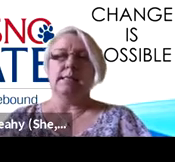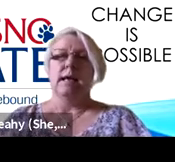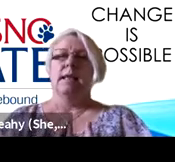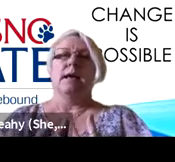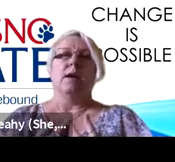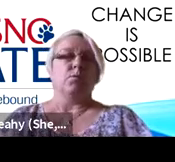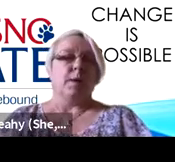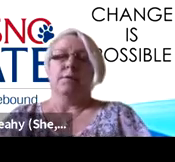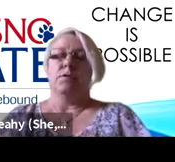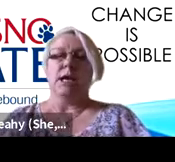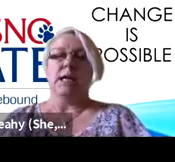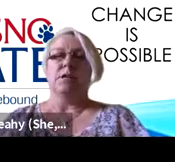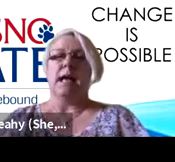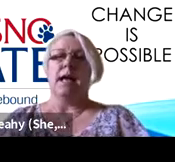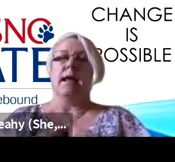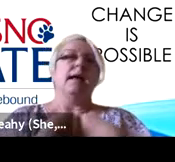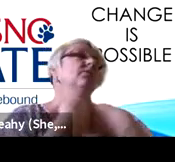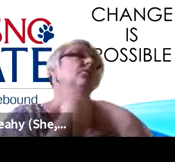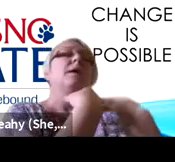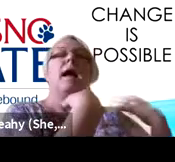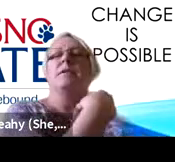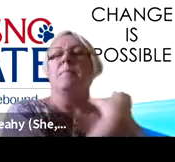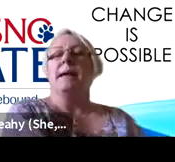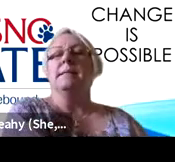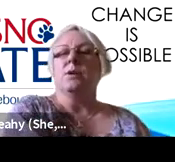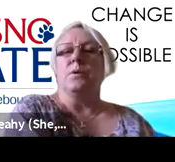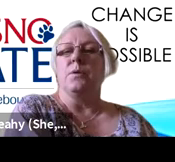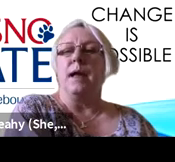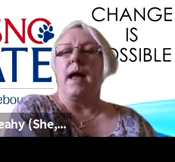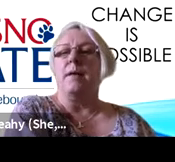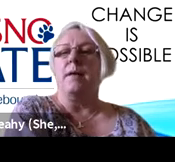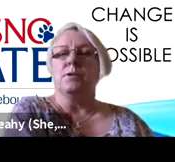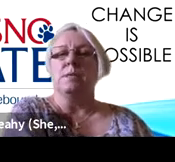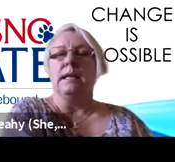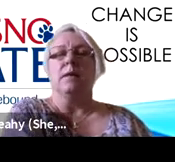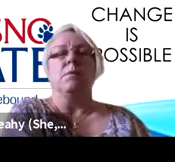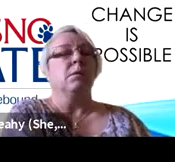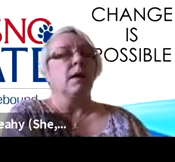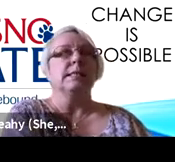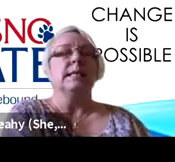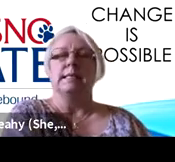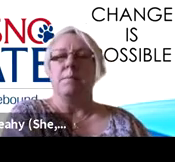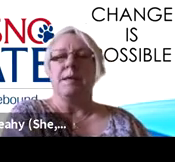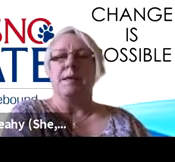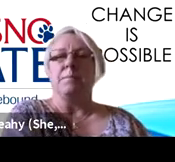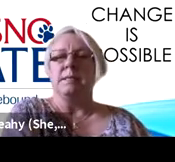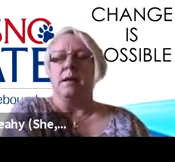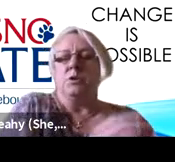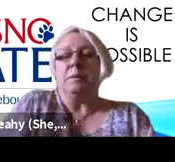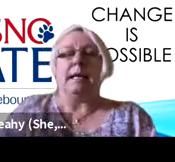to us that aren't ready for transfer yet. And we have an amazing group at Fresno City, and we would love to see the same